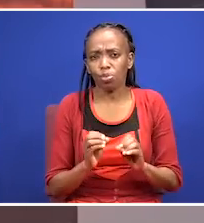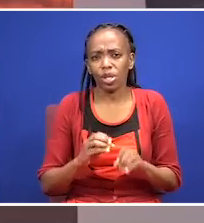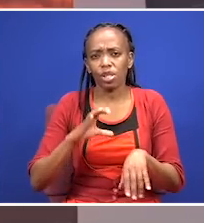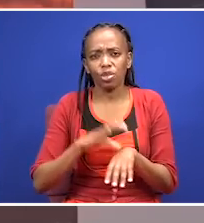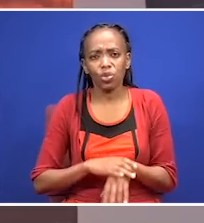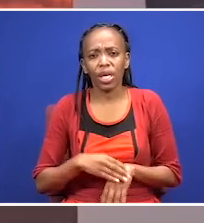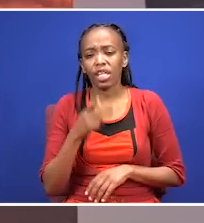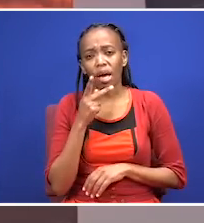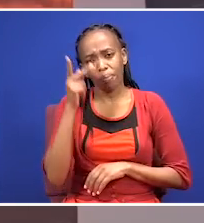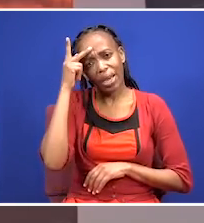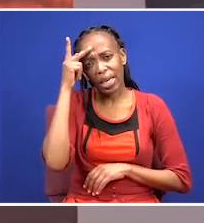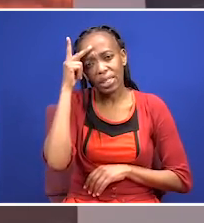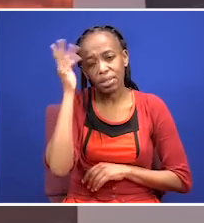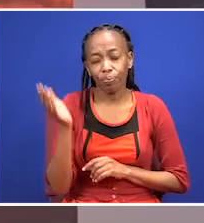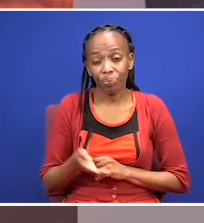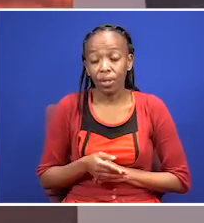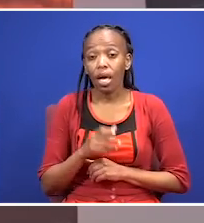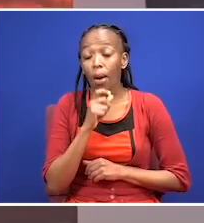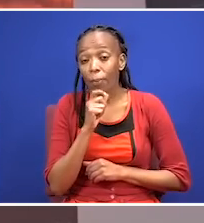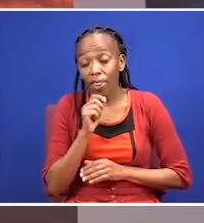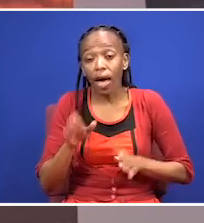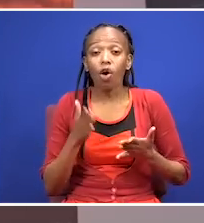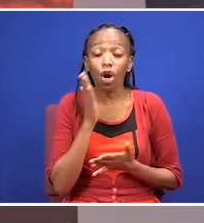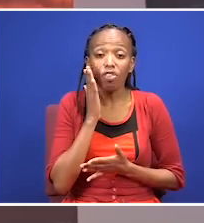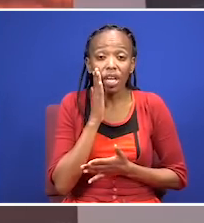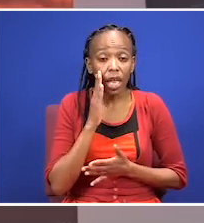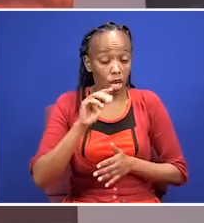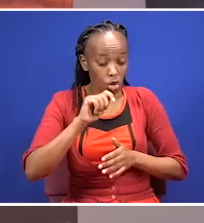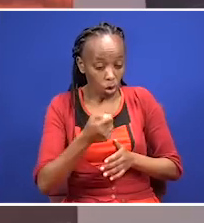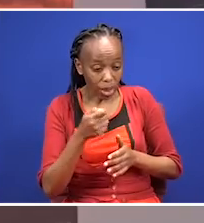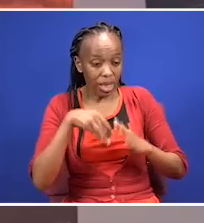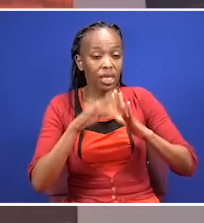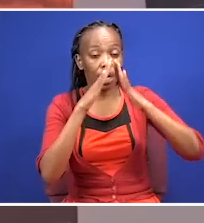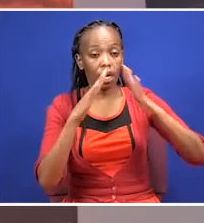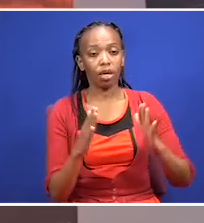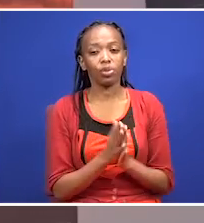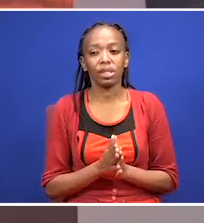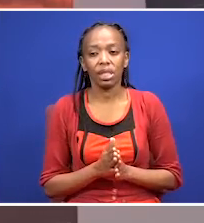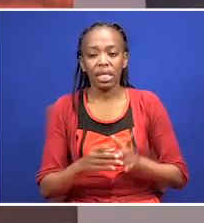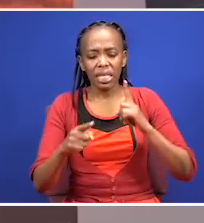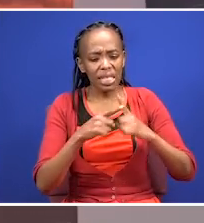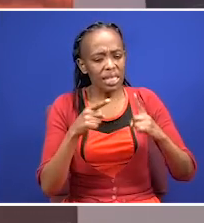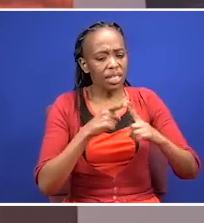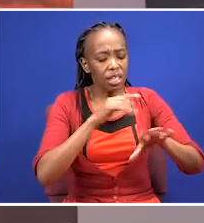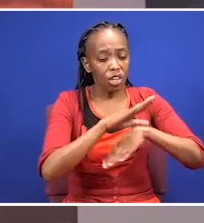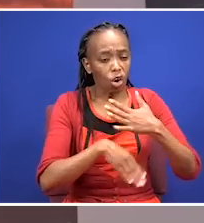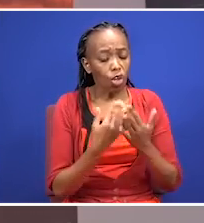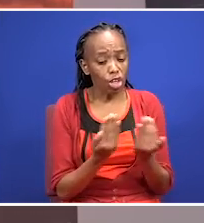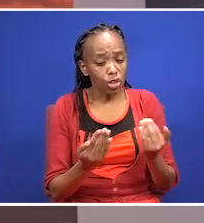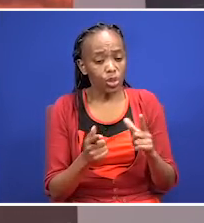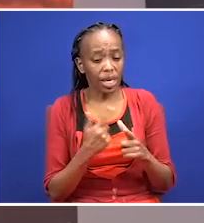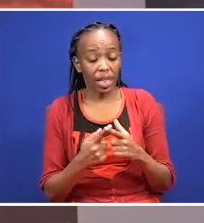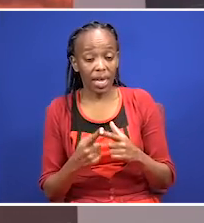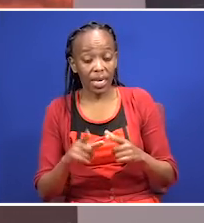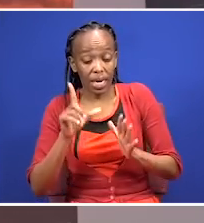find a parent a mother or a father locking themselves in a house killing all the children and finally